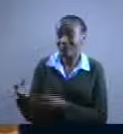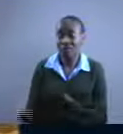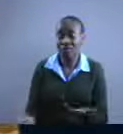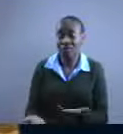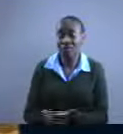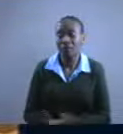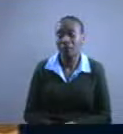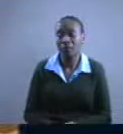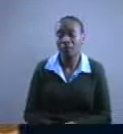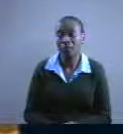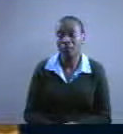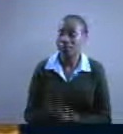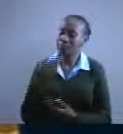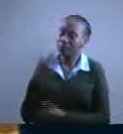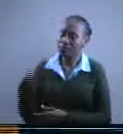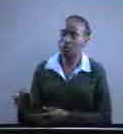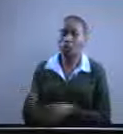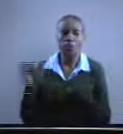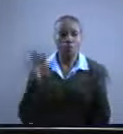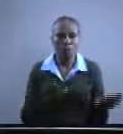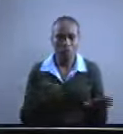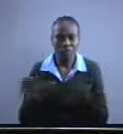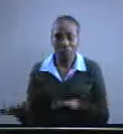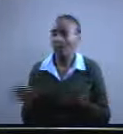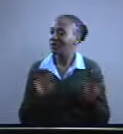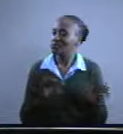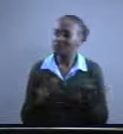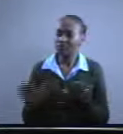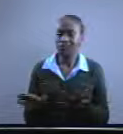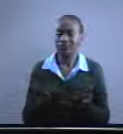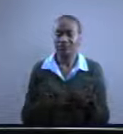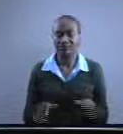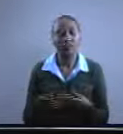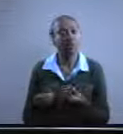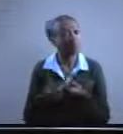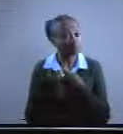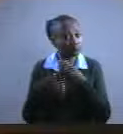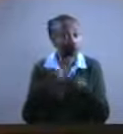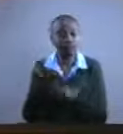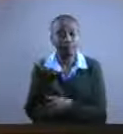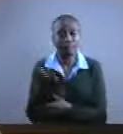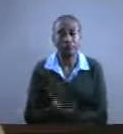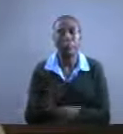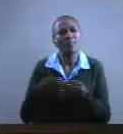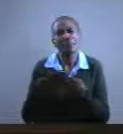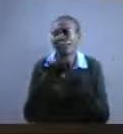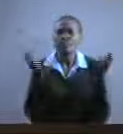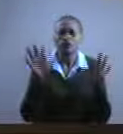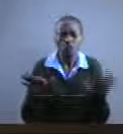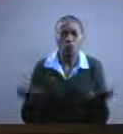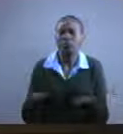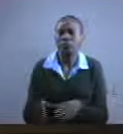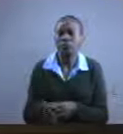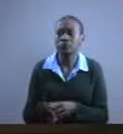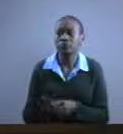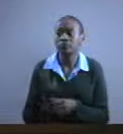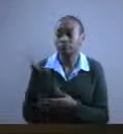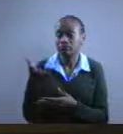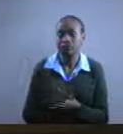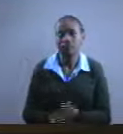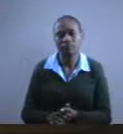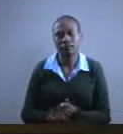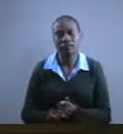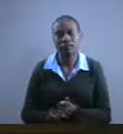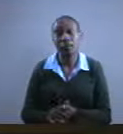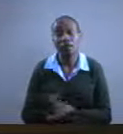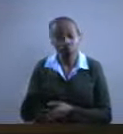this house? Thank you. Point of order. Yes, sir. You have the floor. Order, members. You have the floor. Ngicela ukukhumbuza